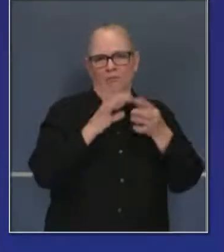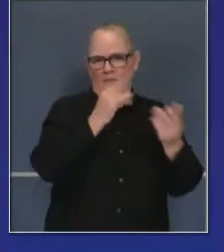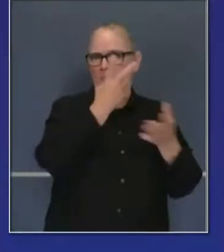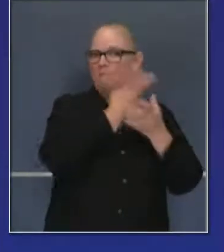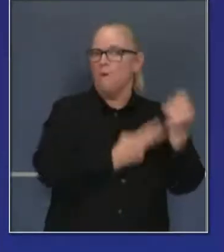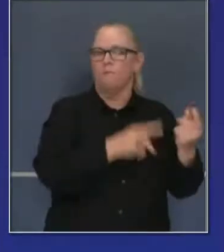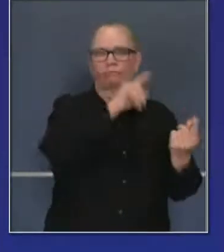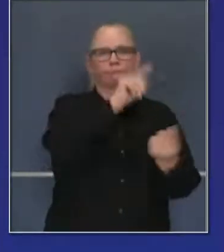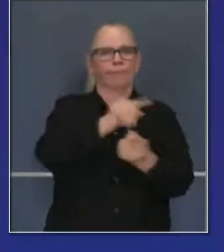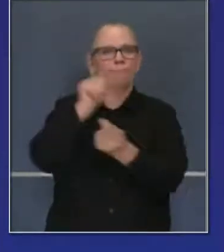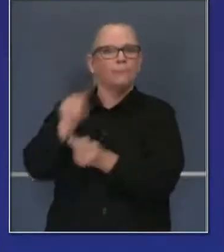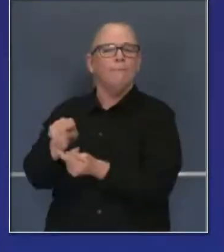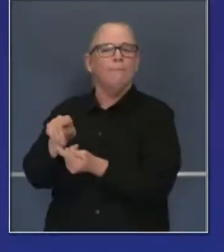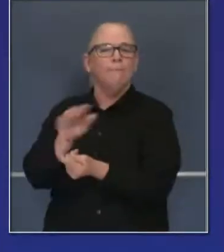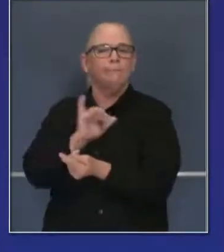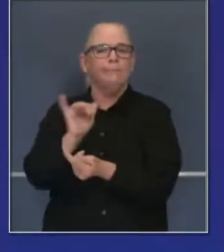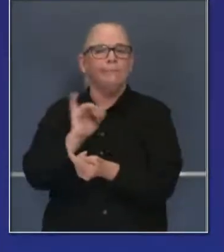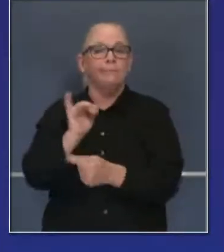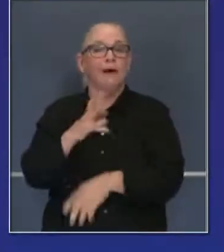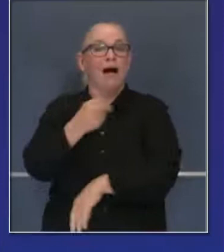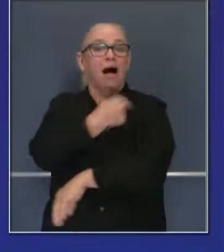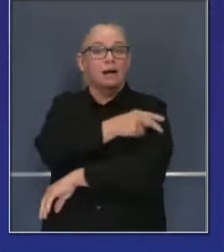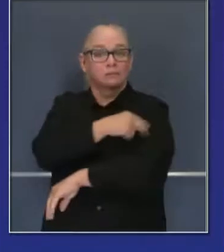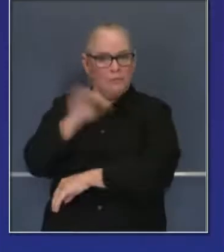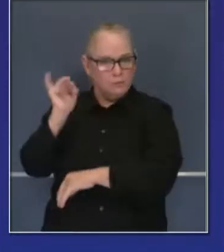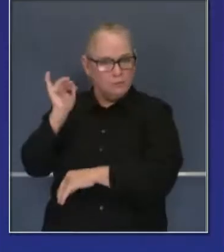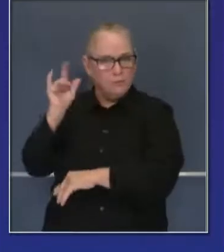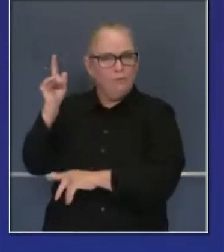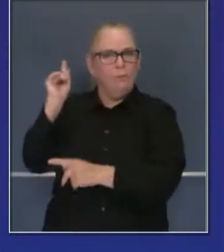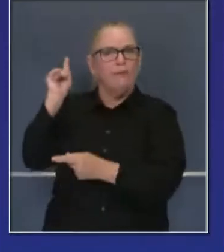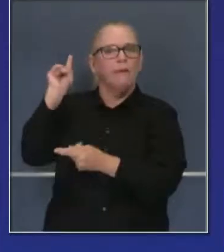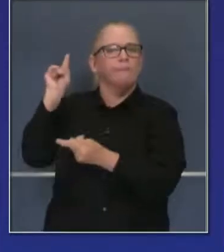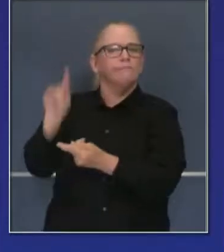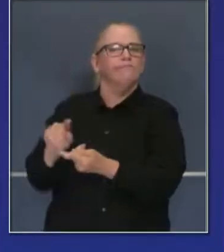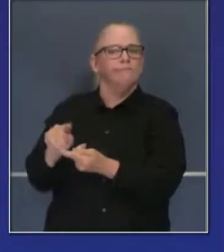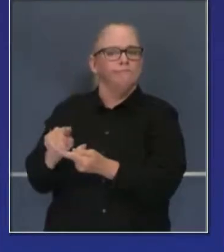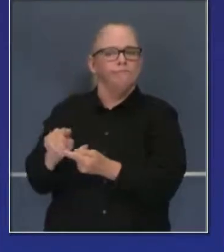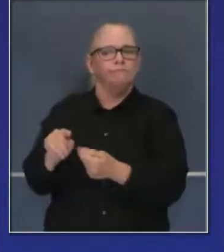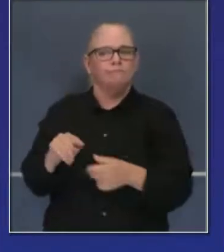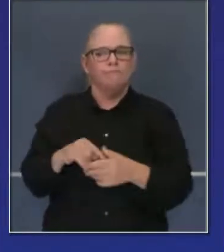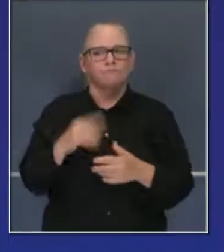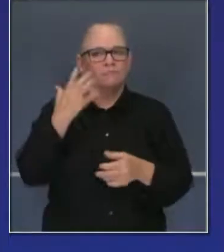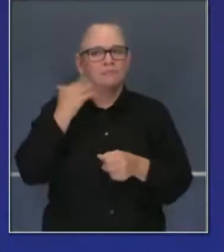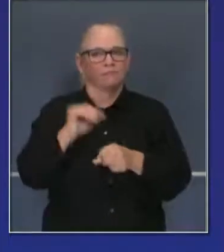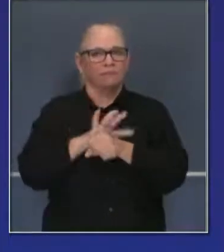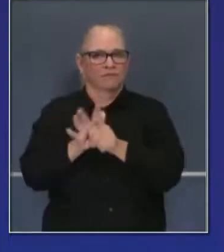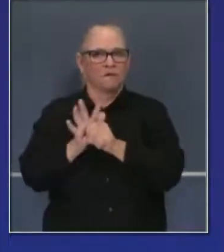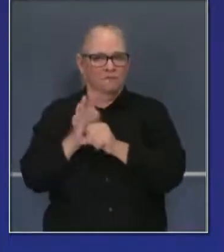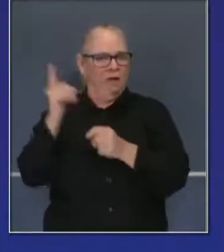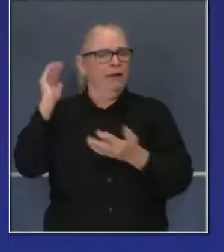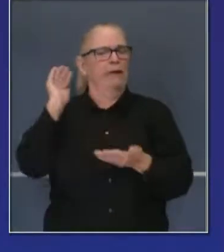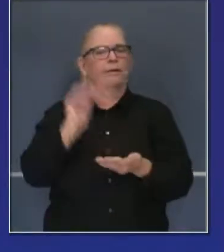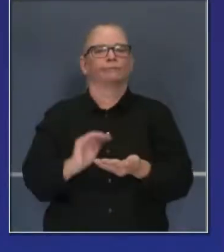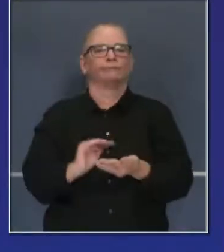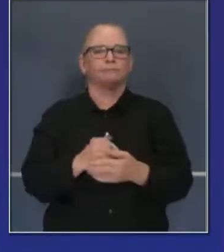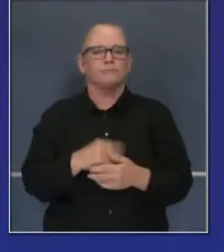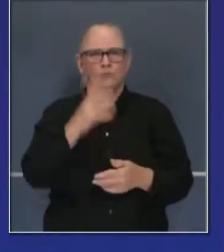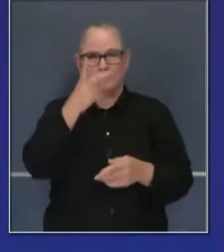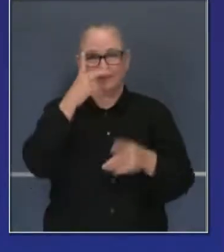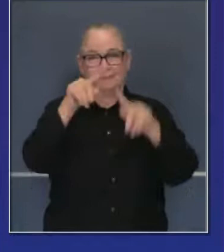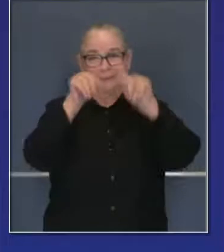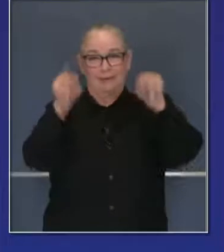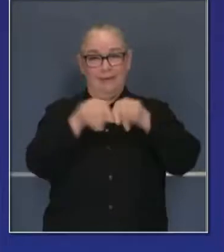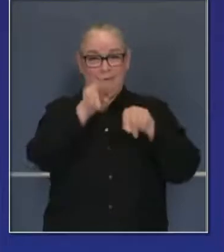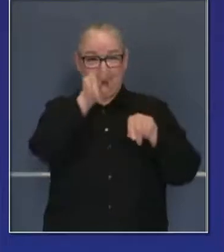real progress with hospitalizations down 22% over a 14-day period. You can see from this chart that that